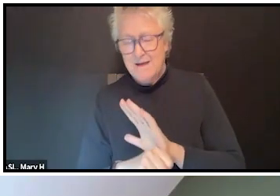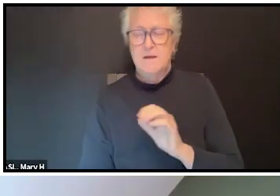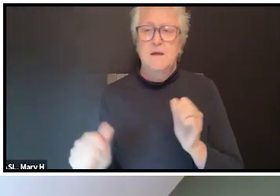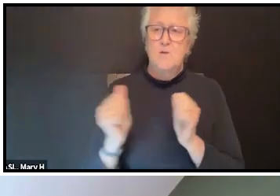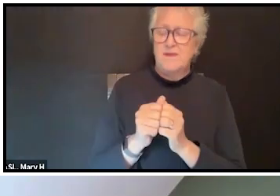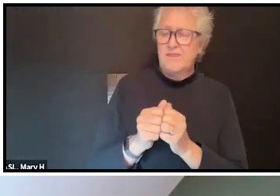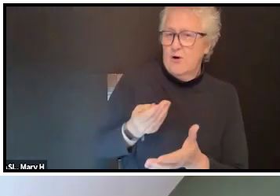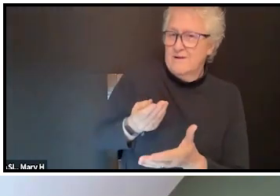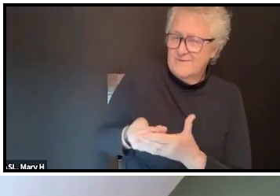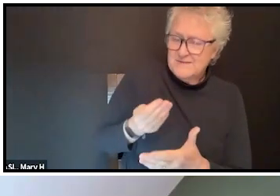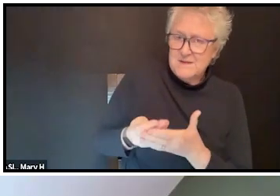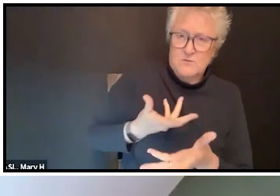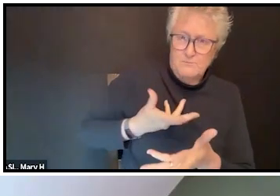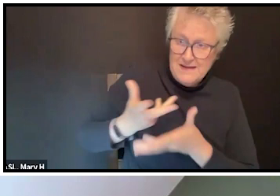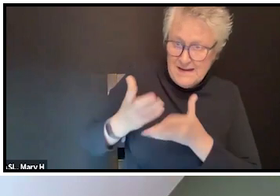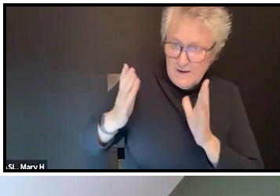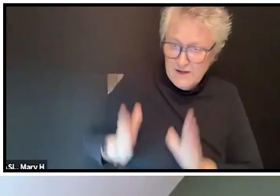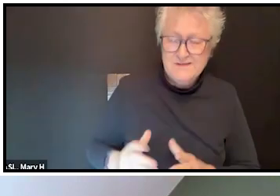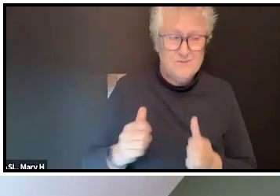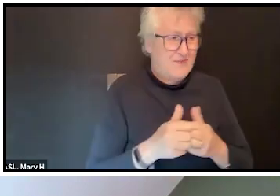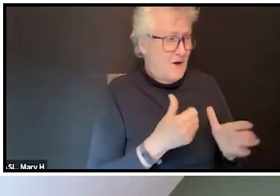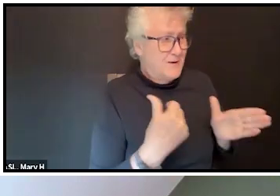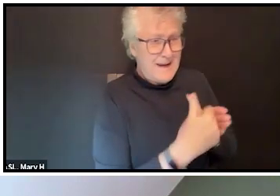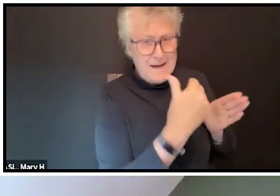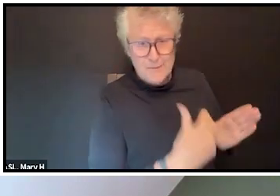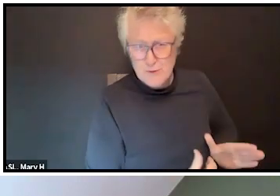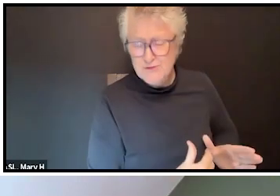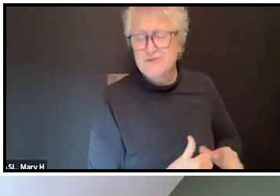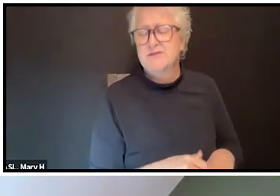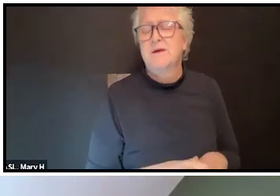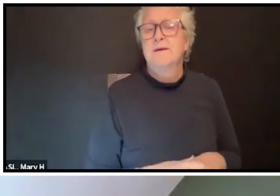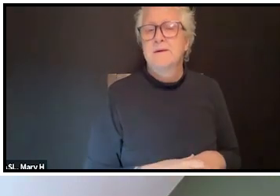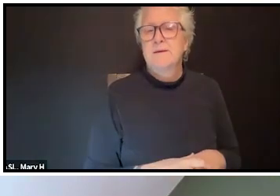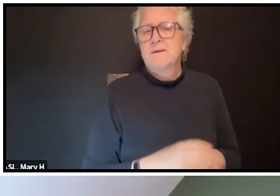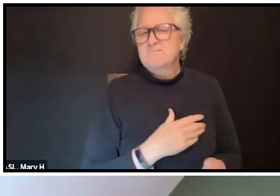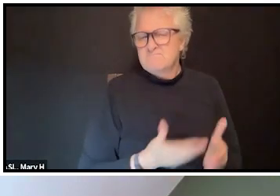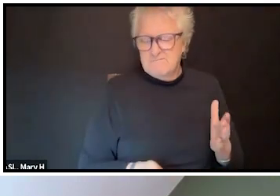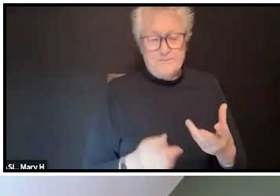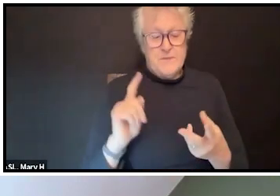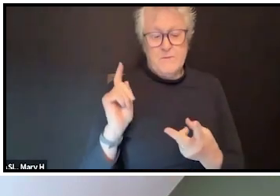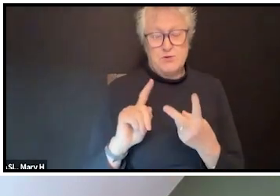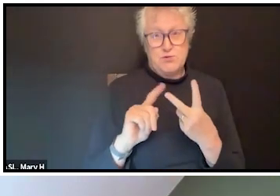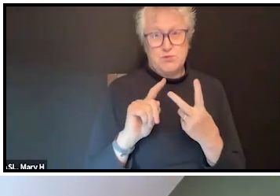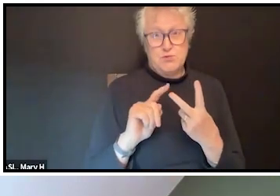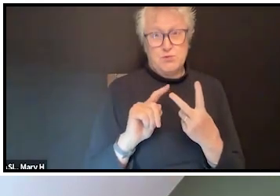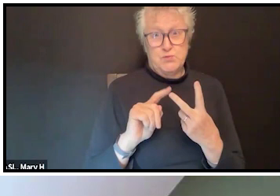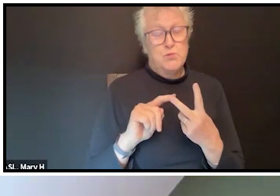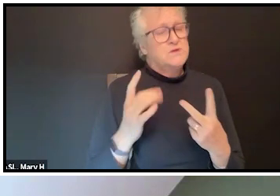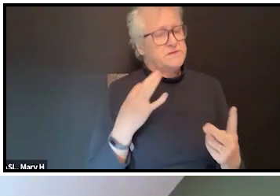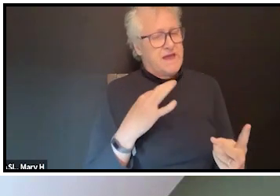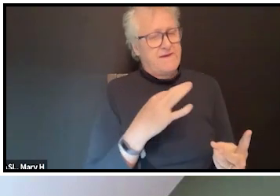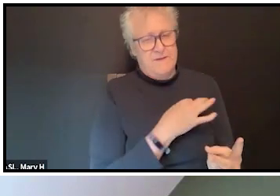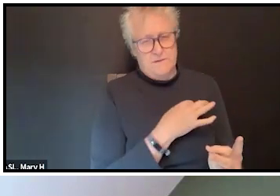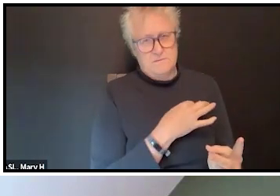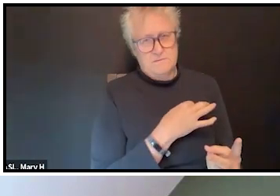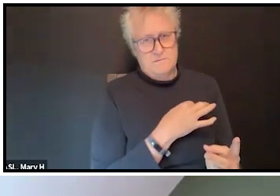our fellow neighbors. Number 2 was staffing, finding staff, hiring staff, and